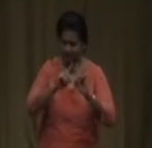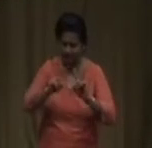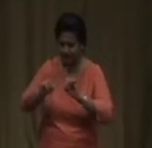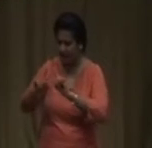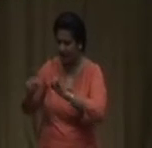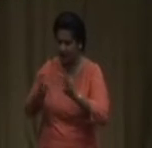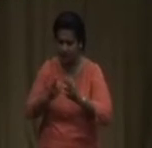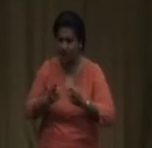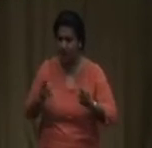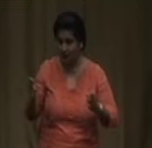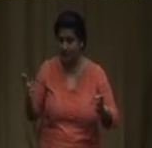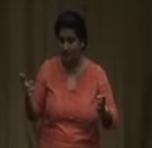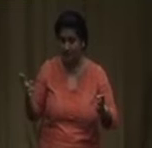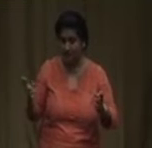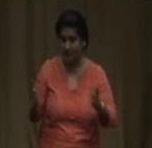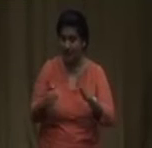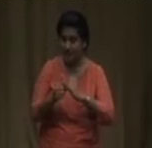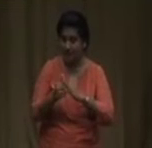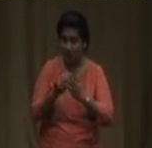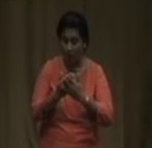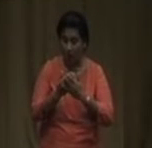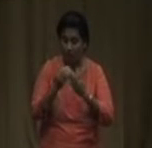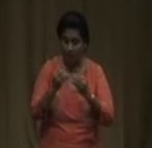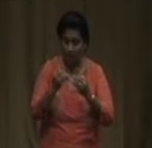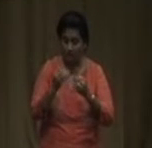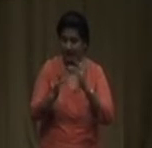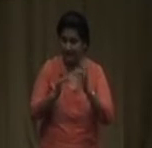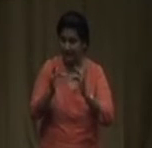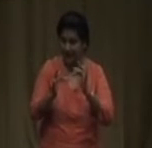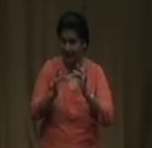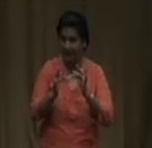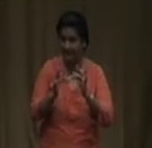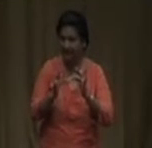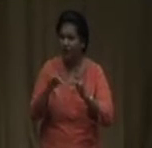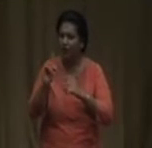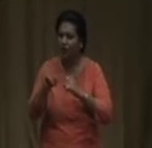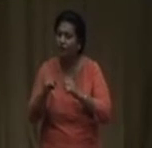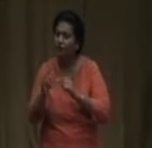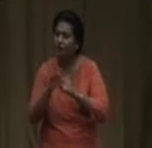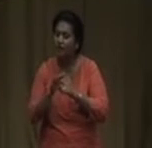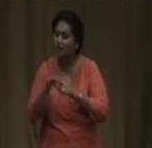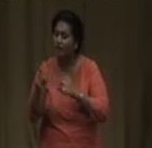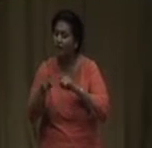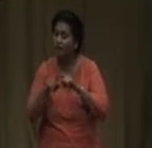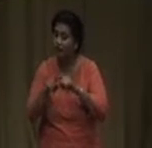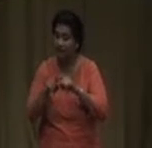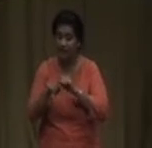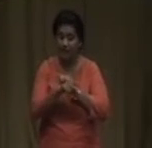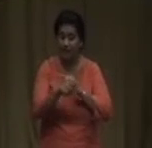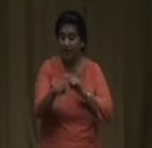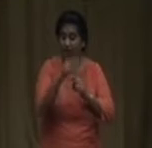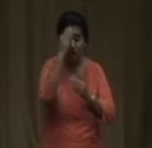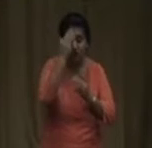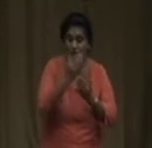are openly accessible on the internet, what if we design our learning in ways where learners source